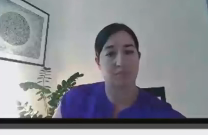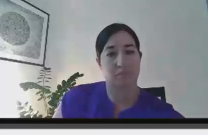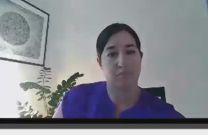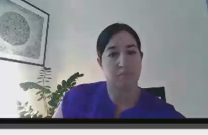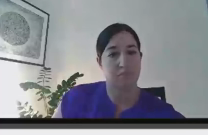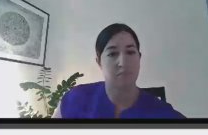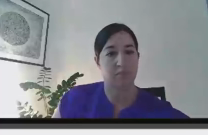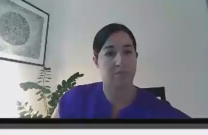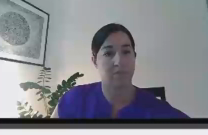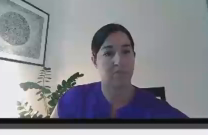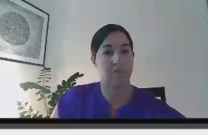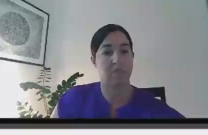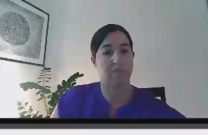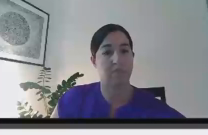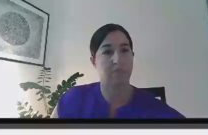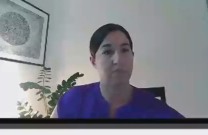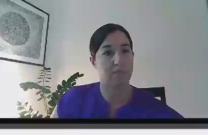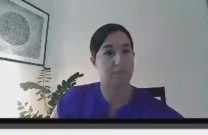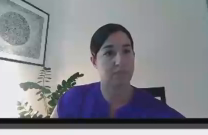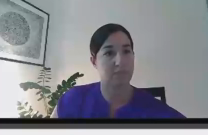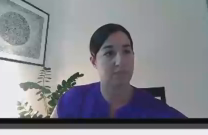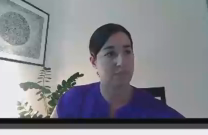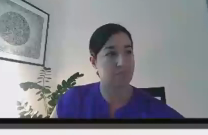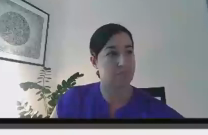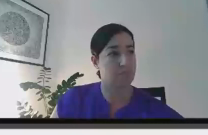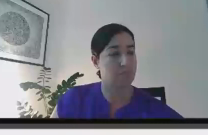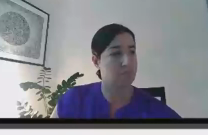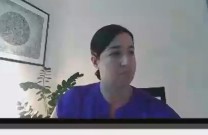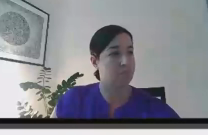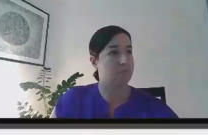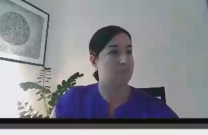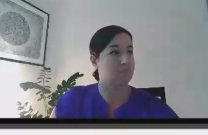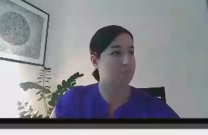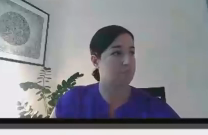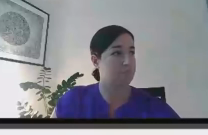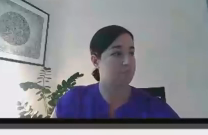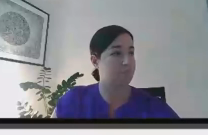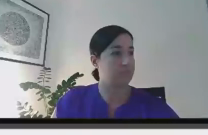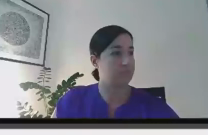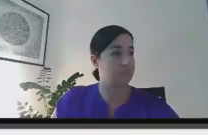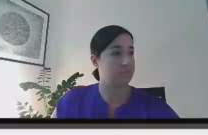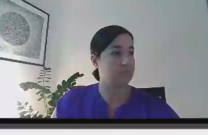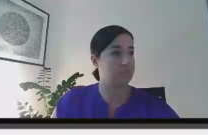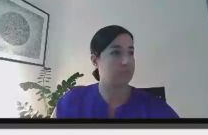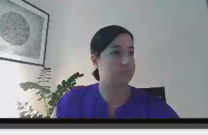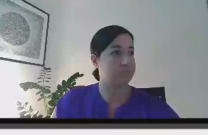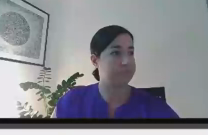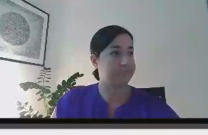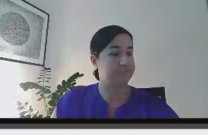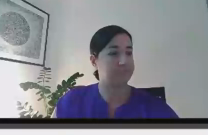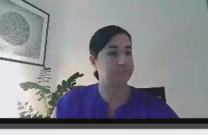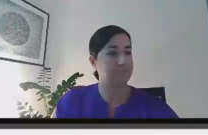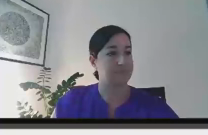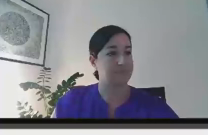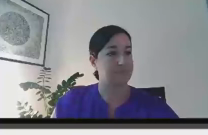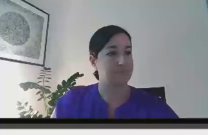maintained, you can see everything moves a little bit closer to the properties. We kind of push the lanes to the outside. the sidewalks and